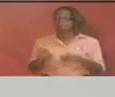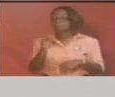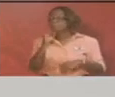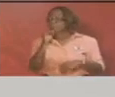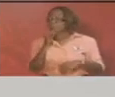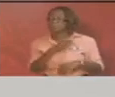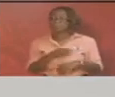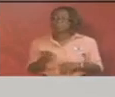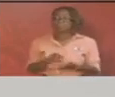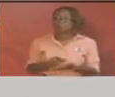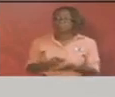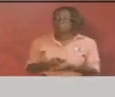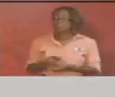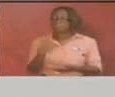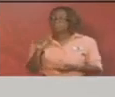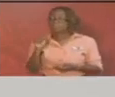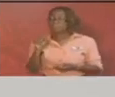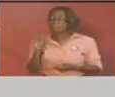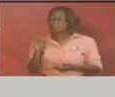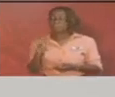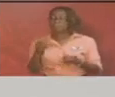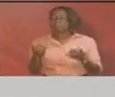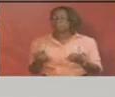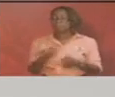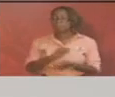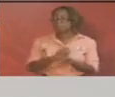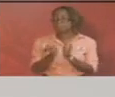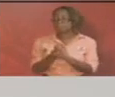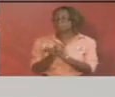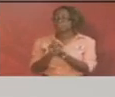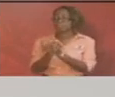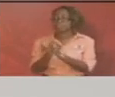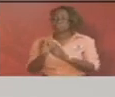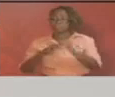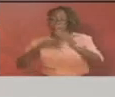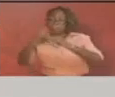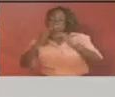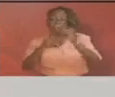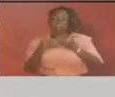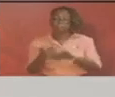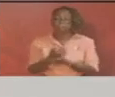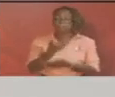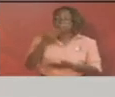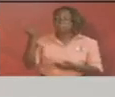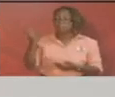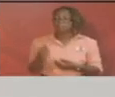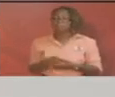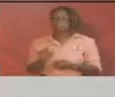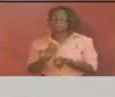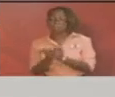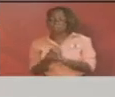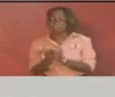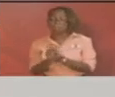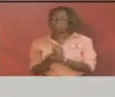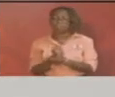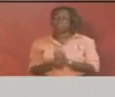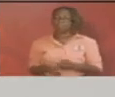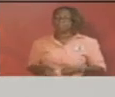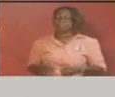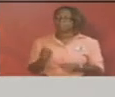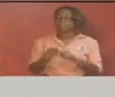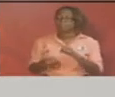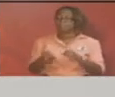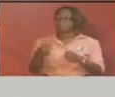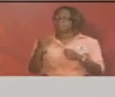renovated. I don't have a timeline as to when it will be completed as yet, but it is in the process of being renovated. It is something that we